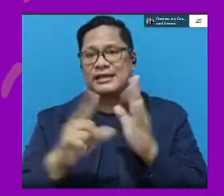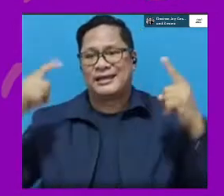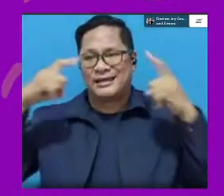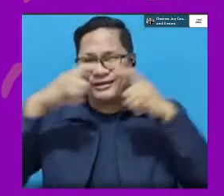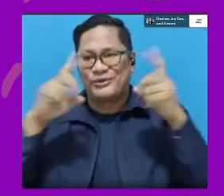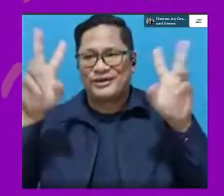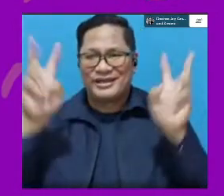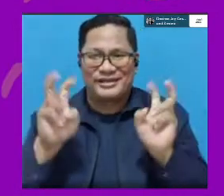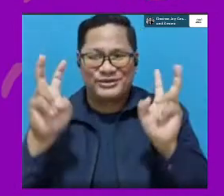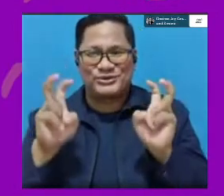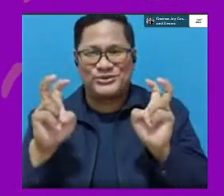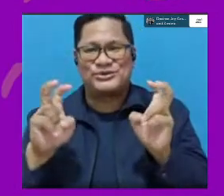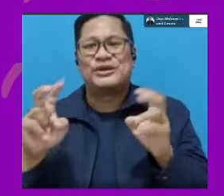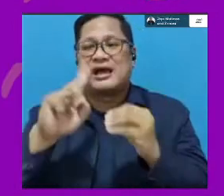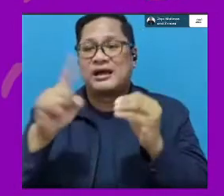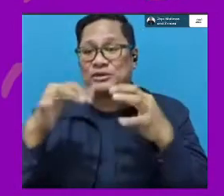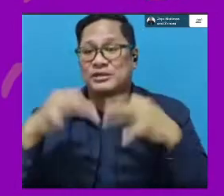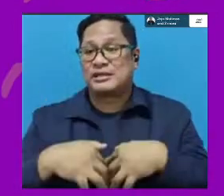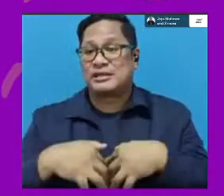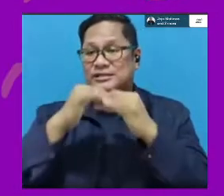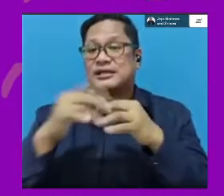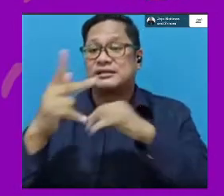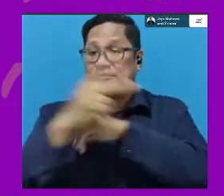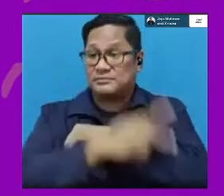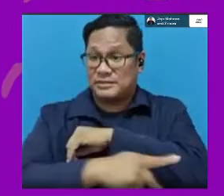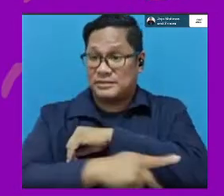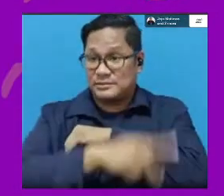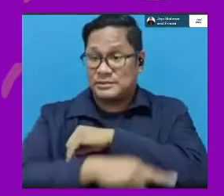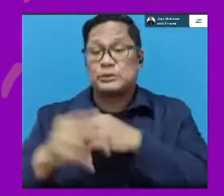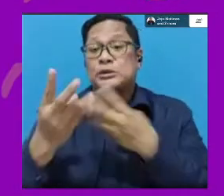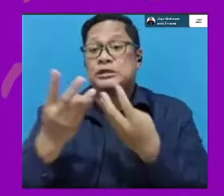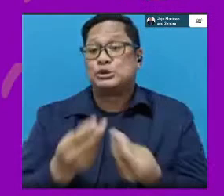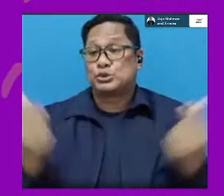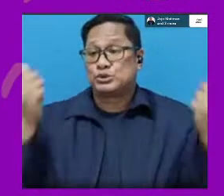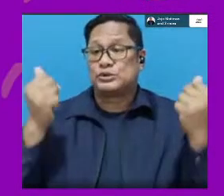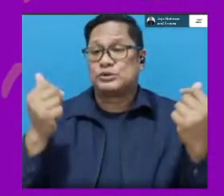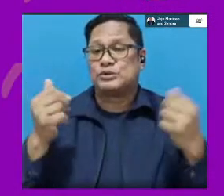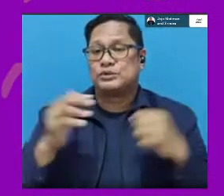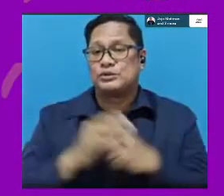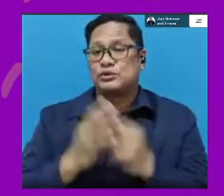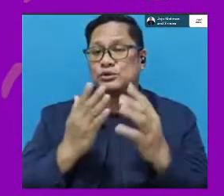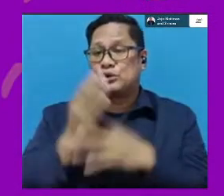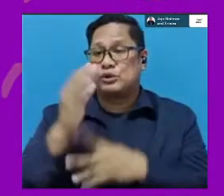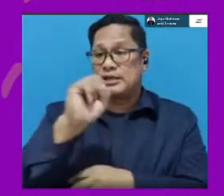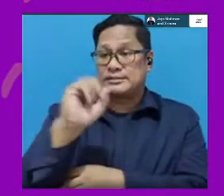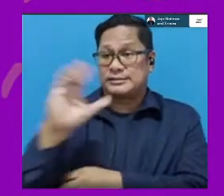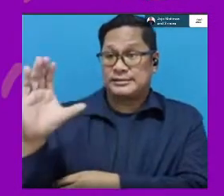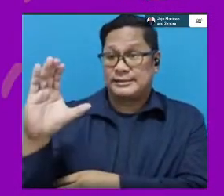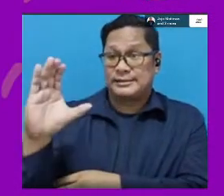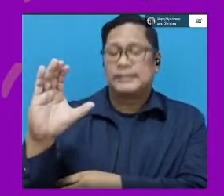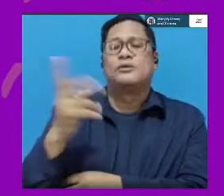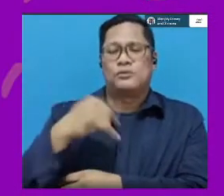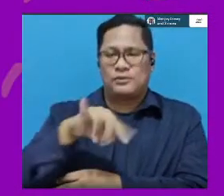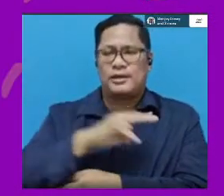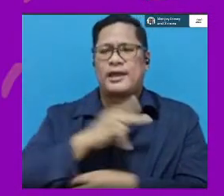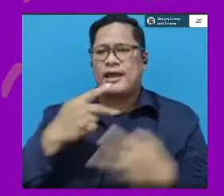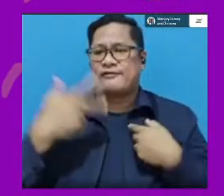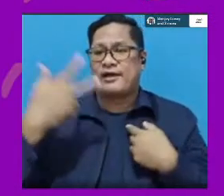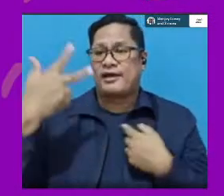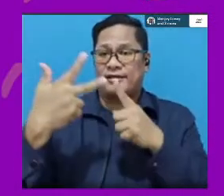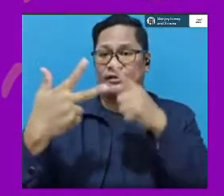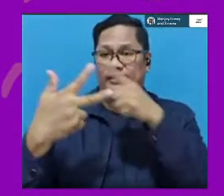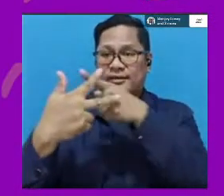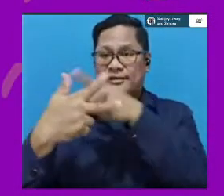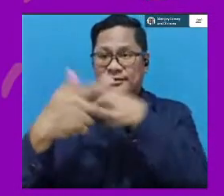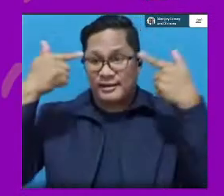issues about its creation as a province was resolved by the Supreme Court. We only had 3 governors, and perhaps